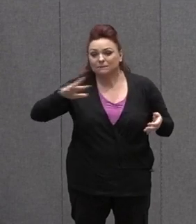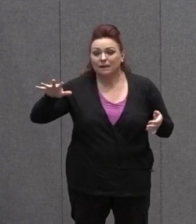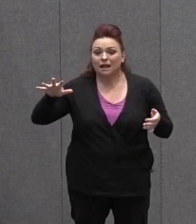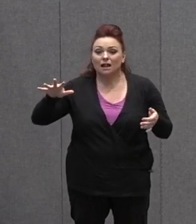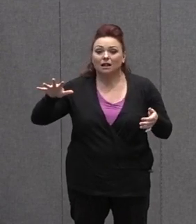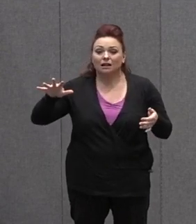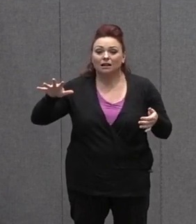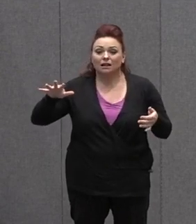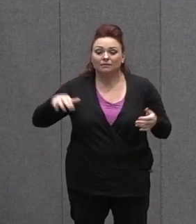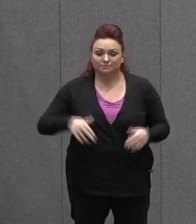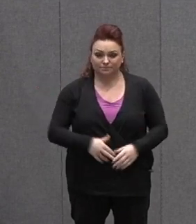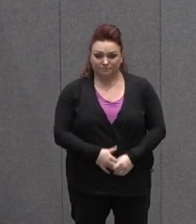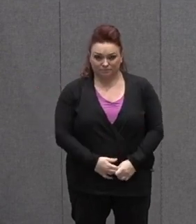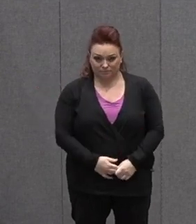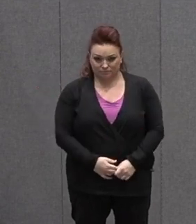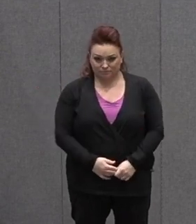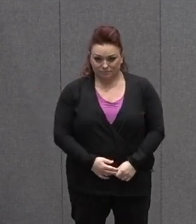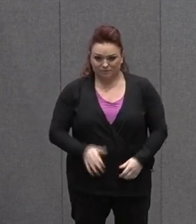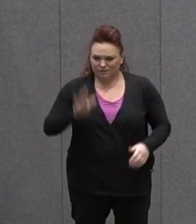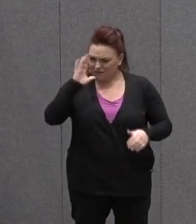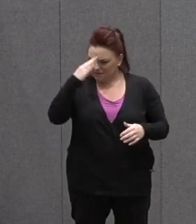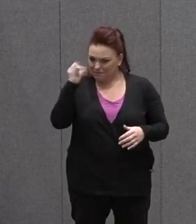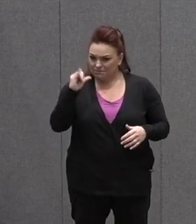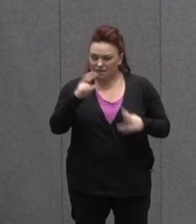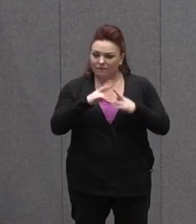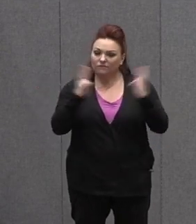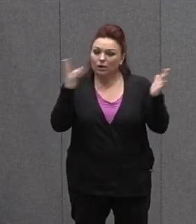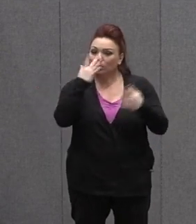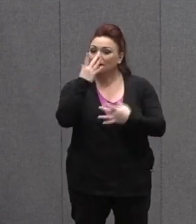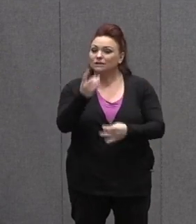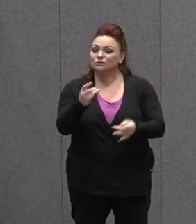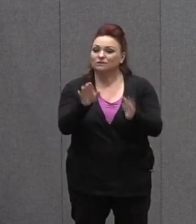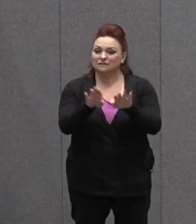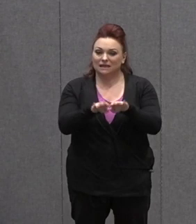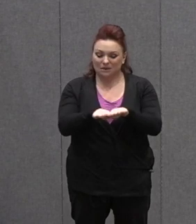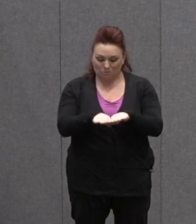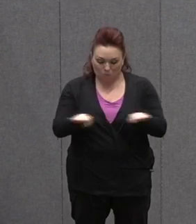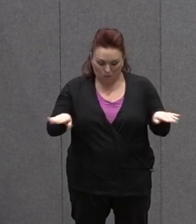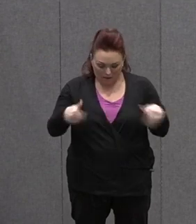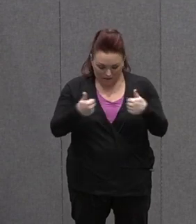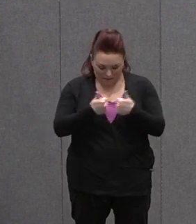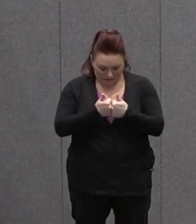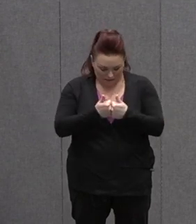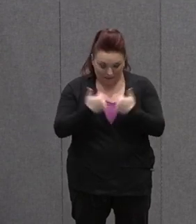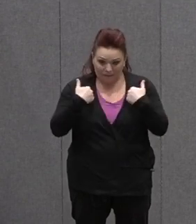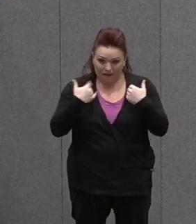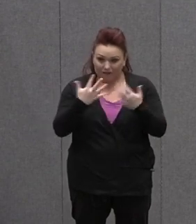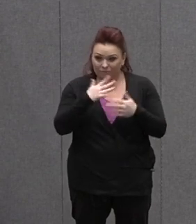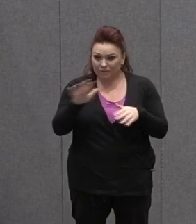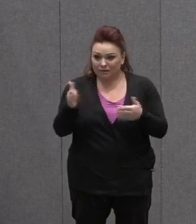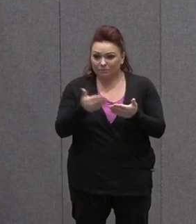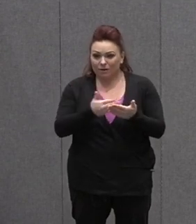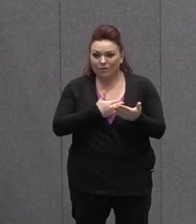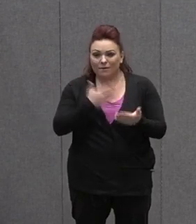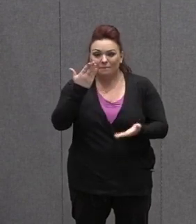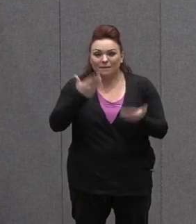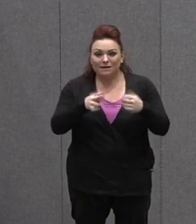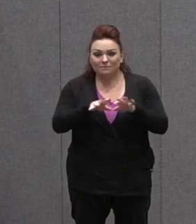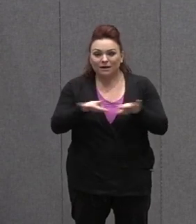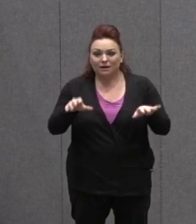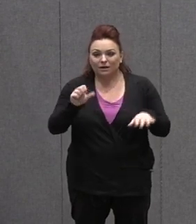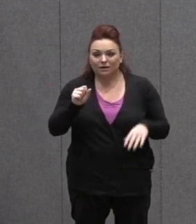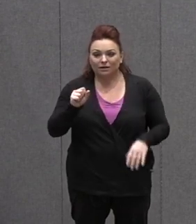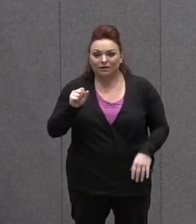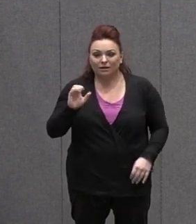spell. This seems like a very interesting board game that maybe I have played before. Maybe it's a board game